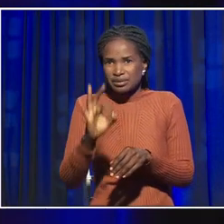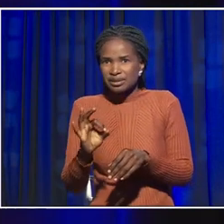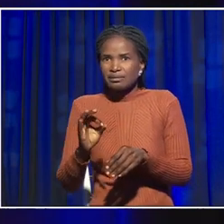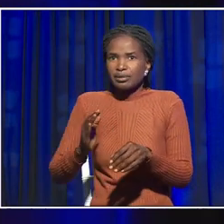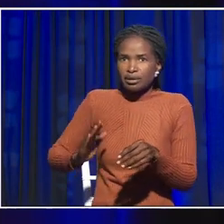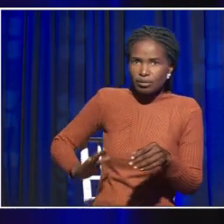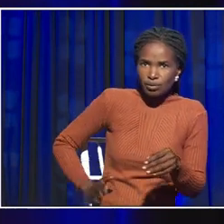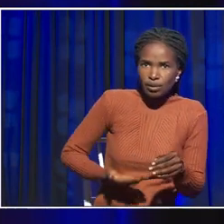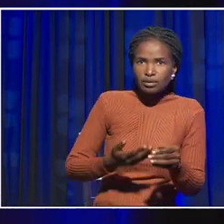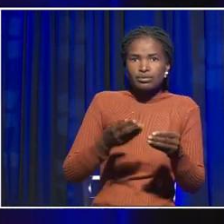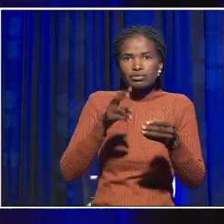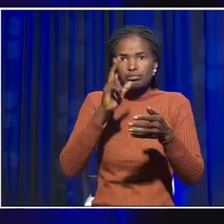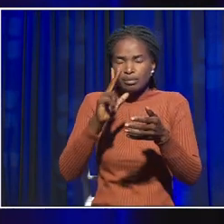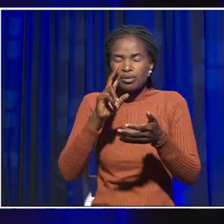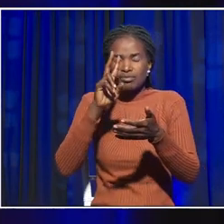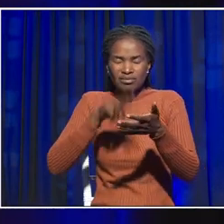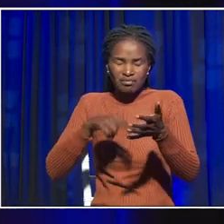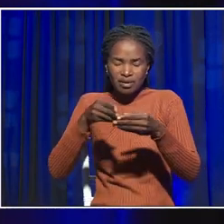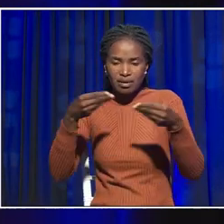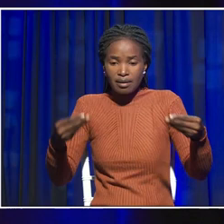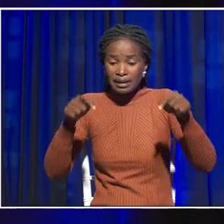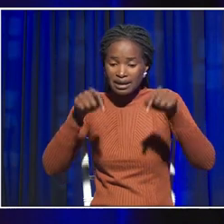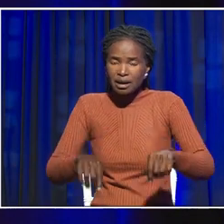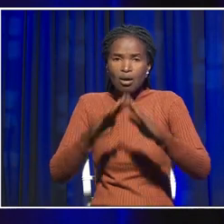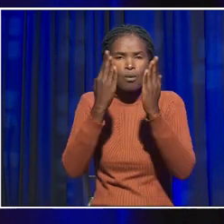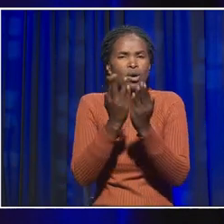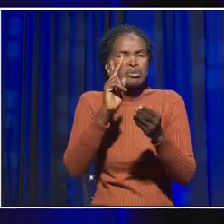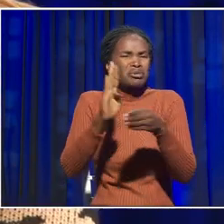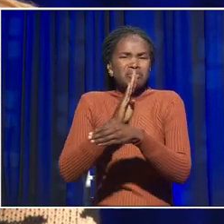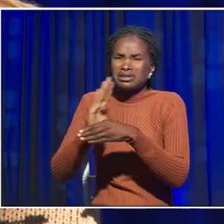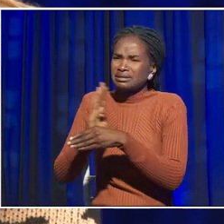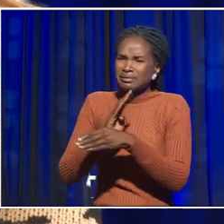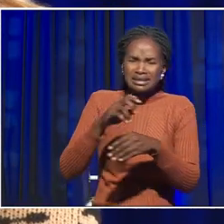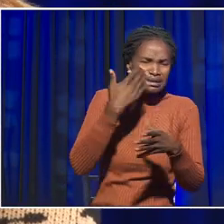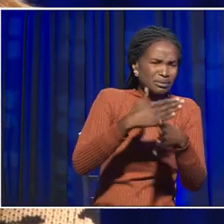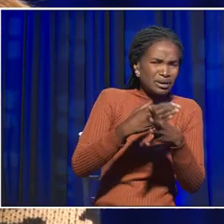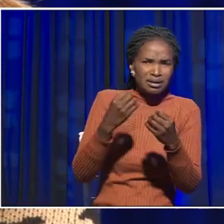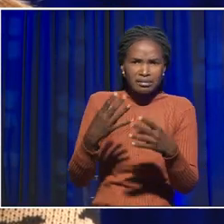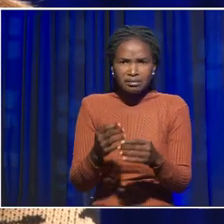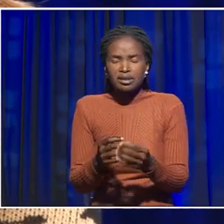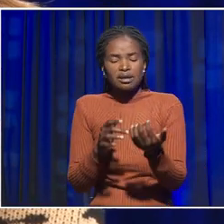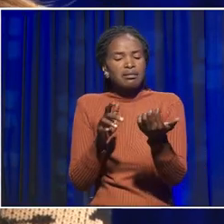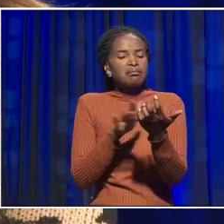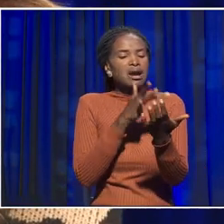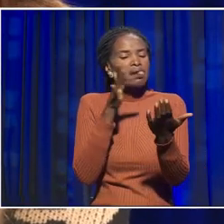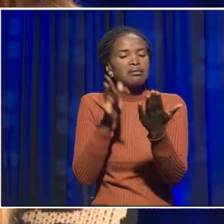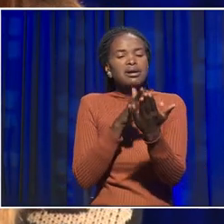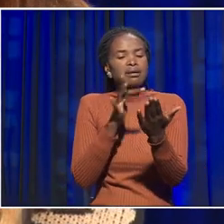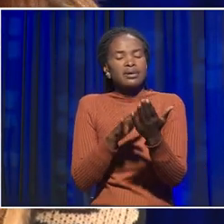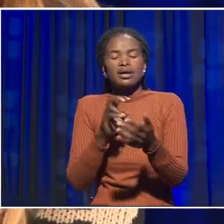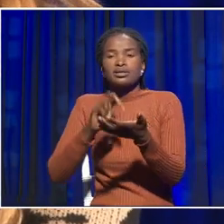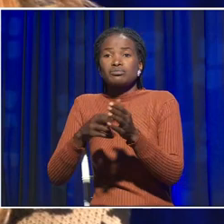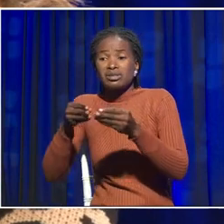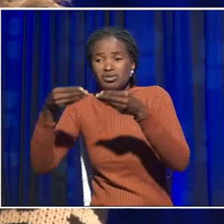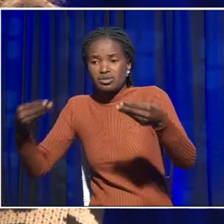to receive the newspaper. But in a world where people are so busy and always looking at their mobile, this is how they manage to